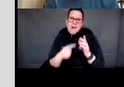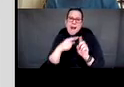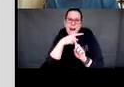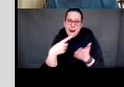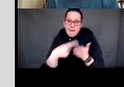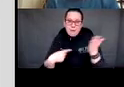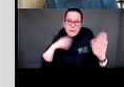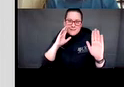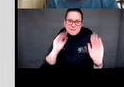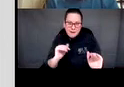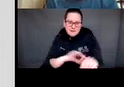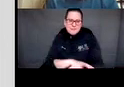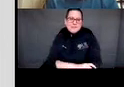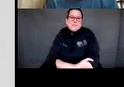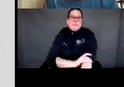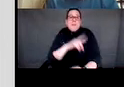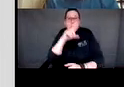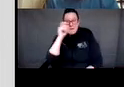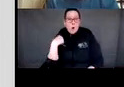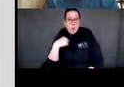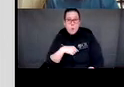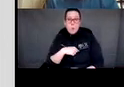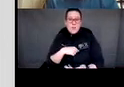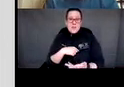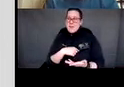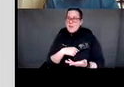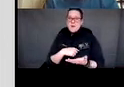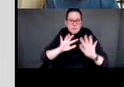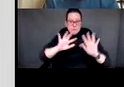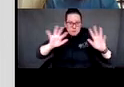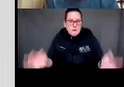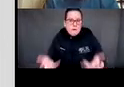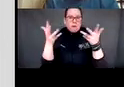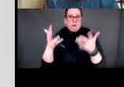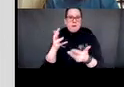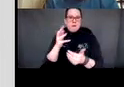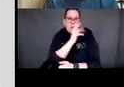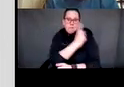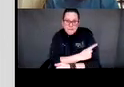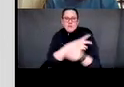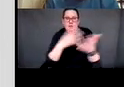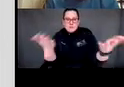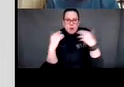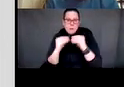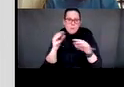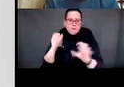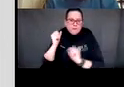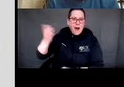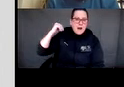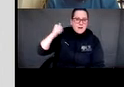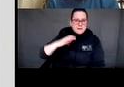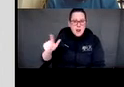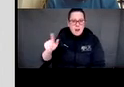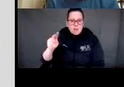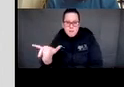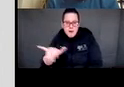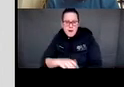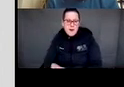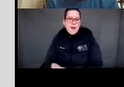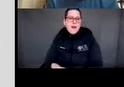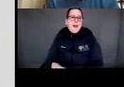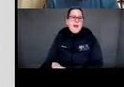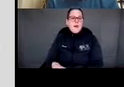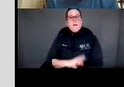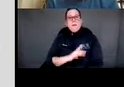thinking, because we really were able to rebuild our clinical services much quicker than we thought way back in April or even May. So we got